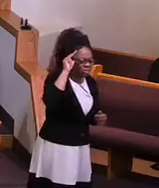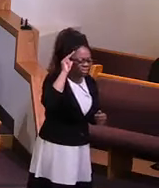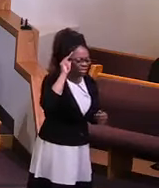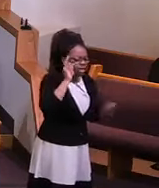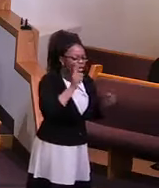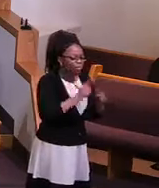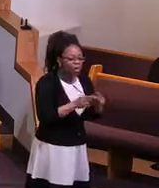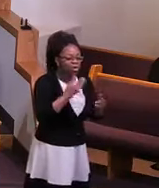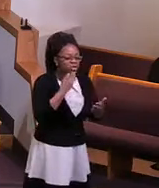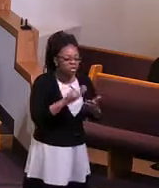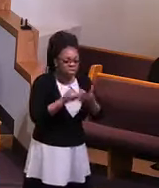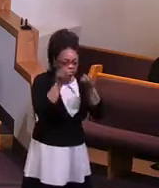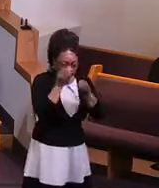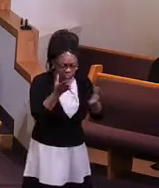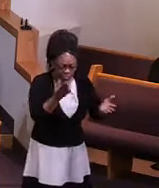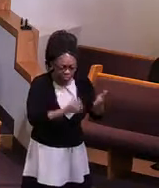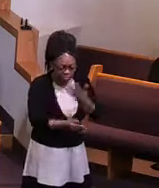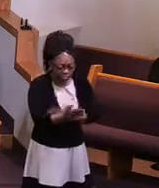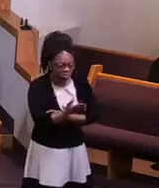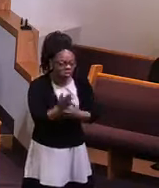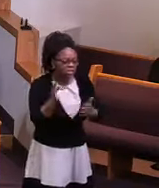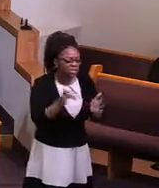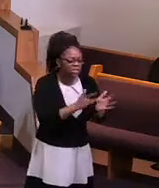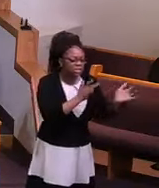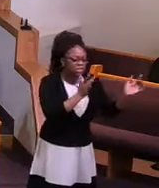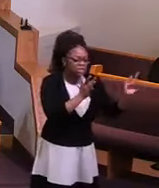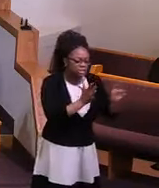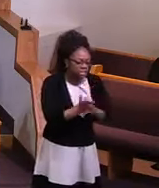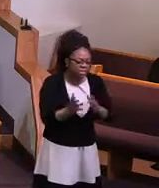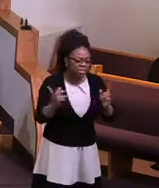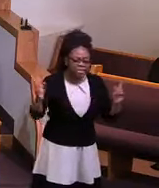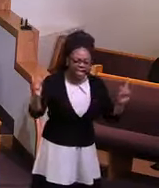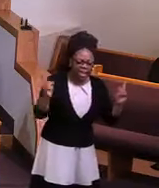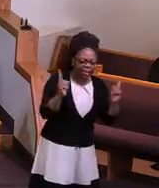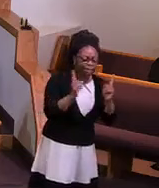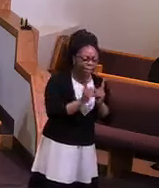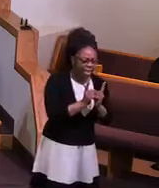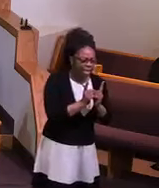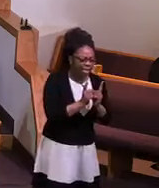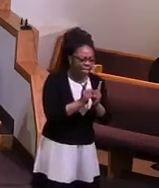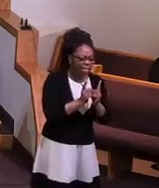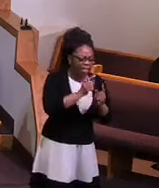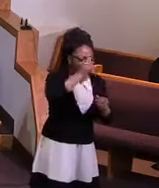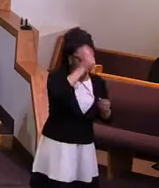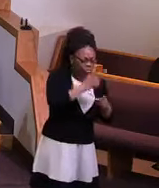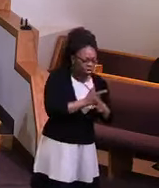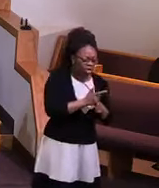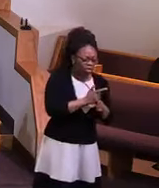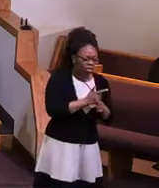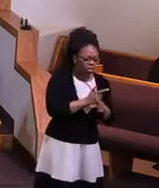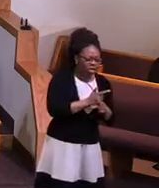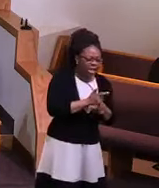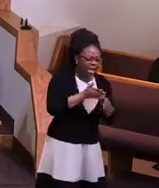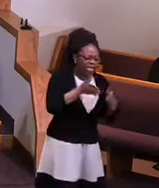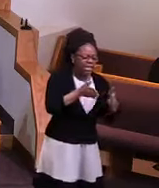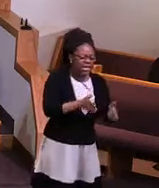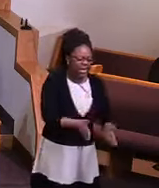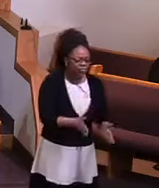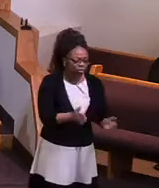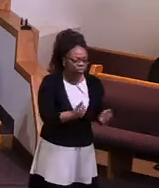met this disturbed brother, but left him a disciple with a testimony.